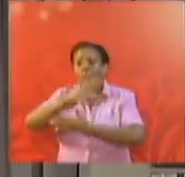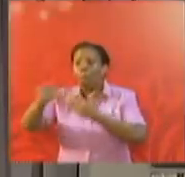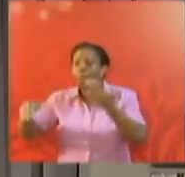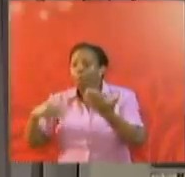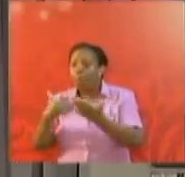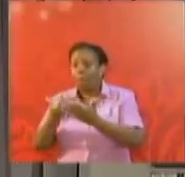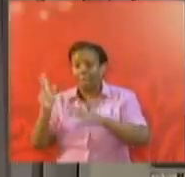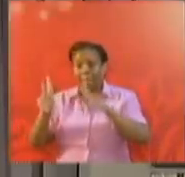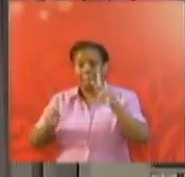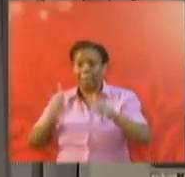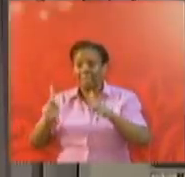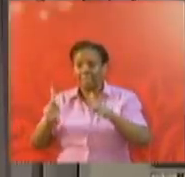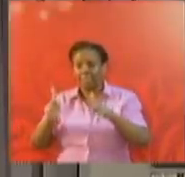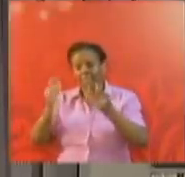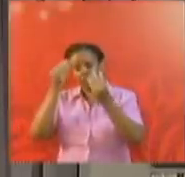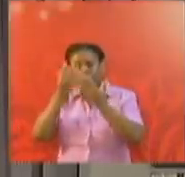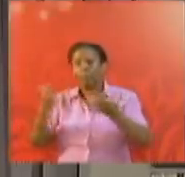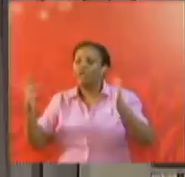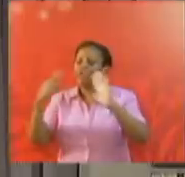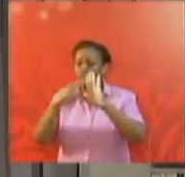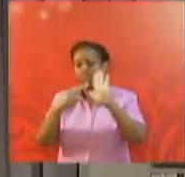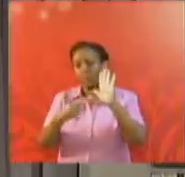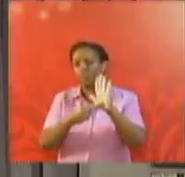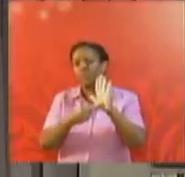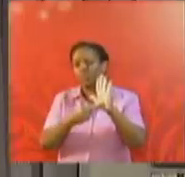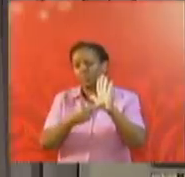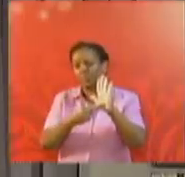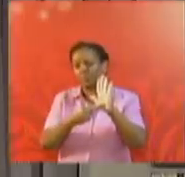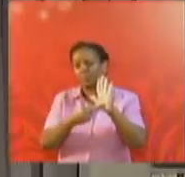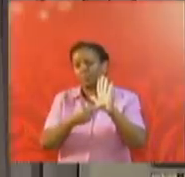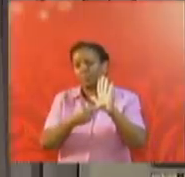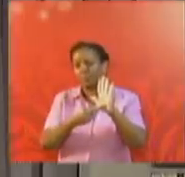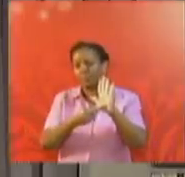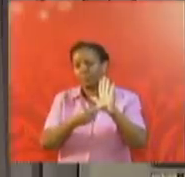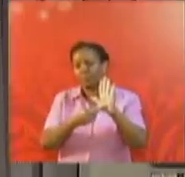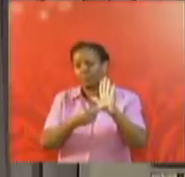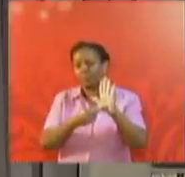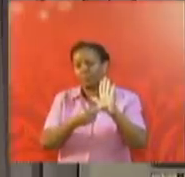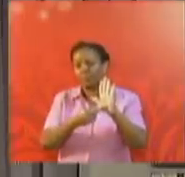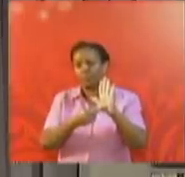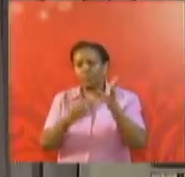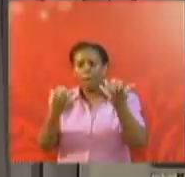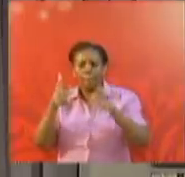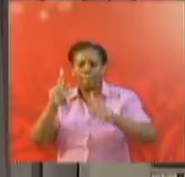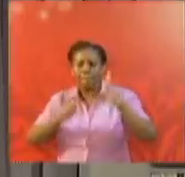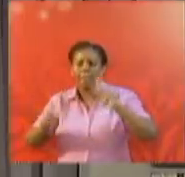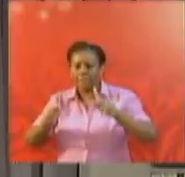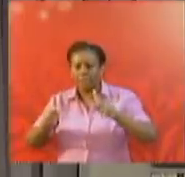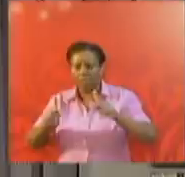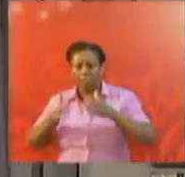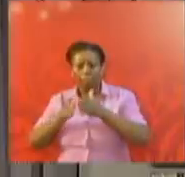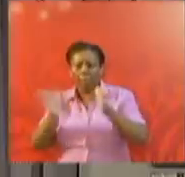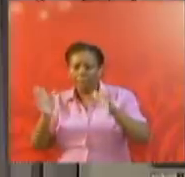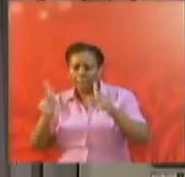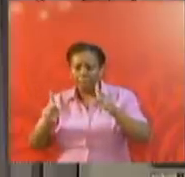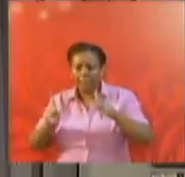the regulations. What we are asking people to do in public with gatherings and masks and so on, we are asking